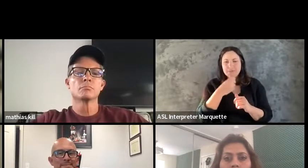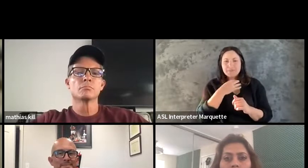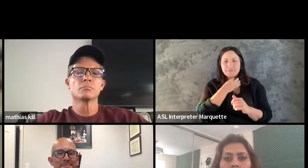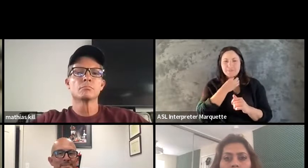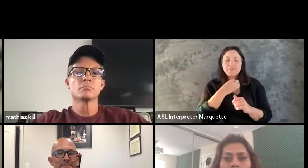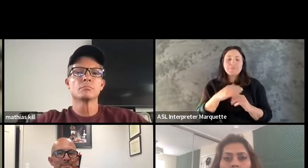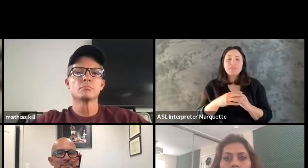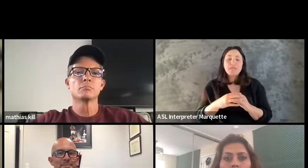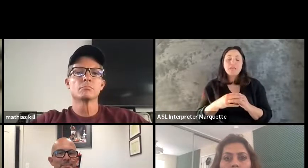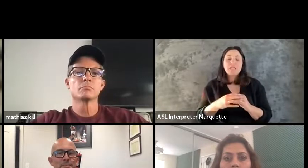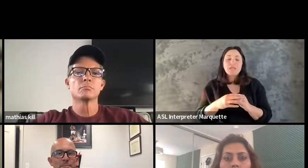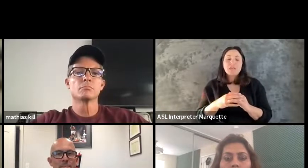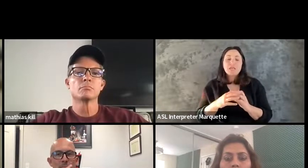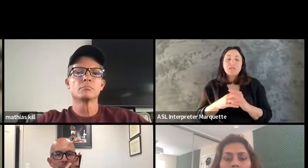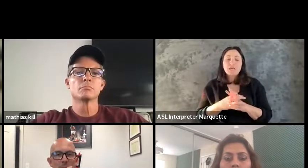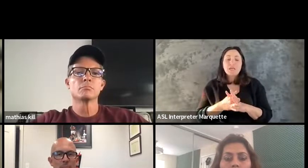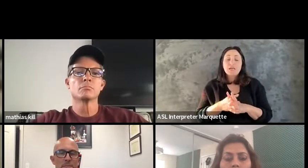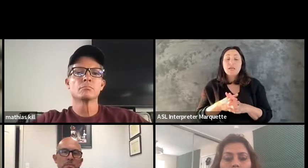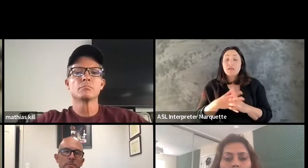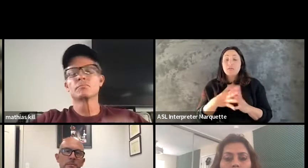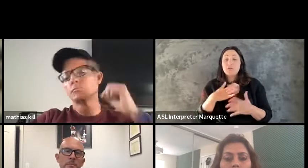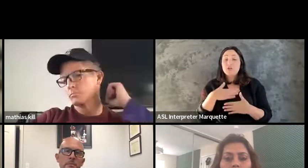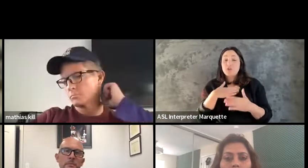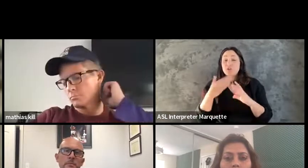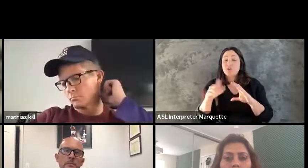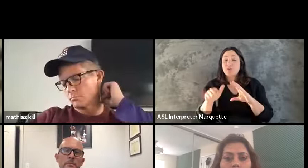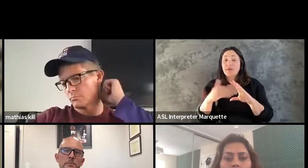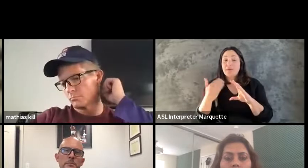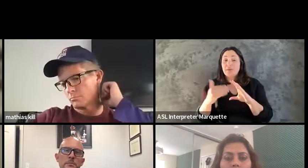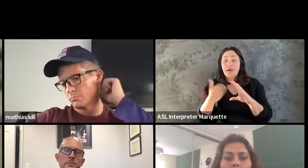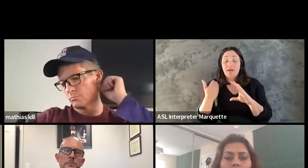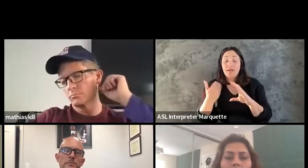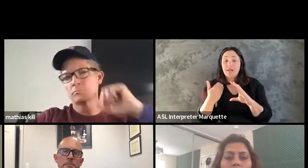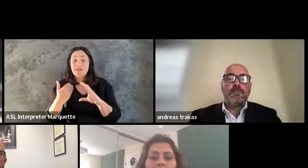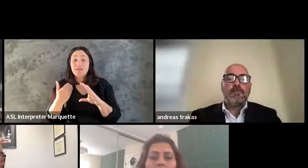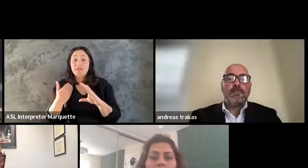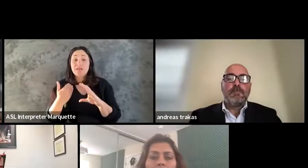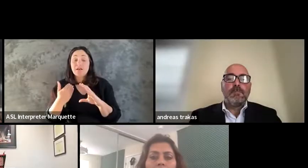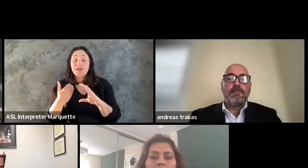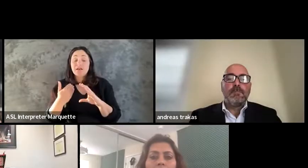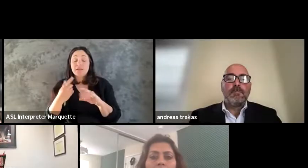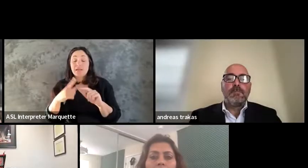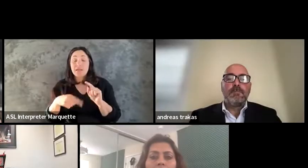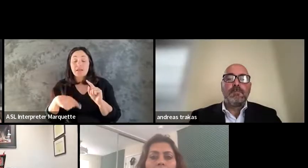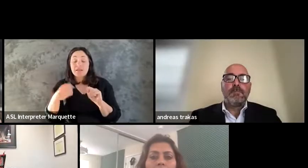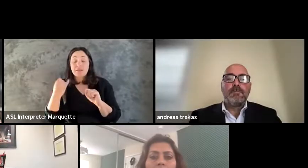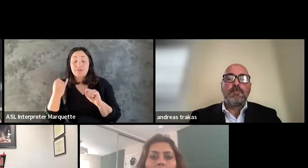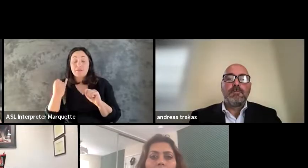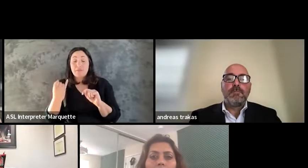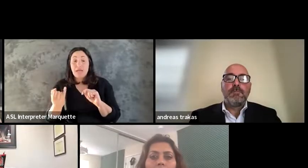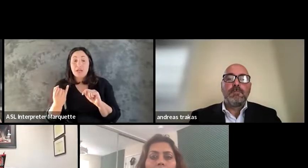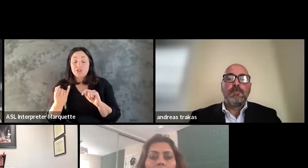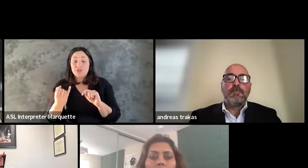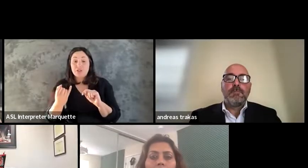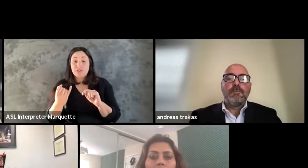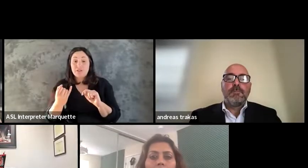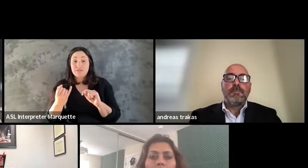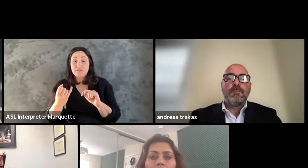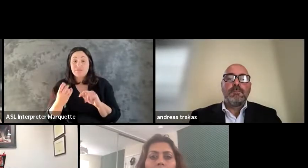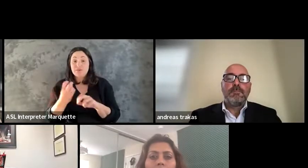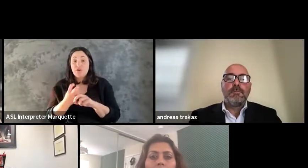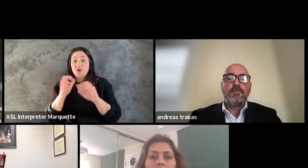I really appreciate it when you do send those emails out. I can't even imagine how hard it is to write them, but